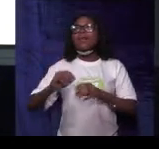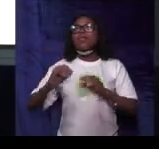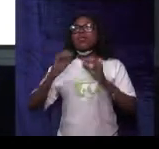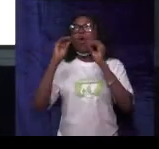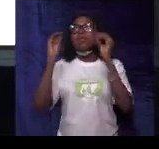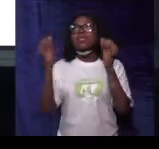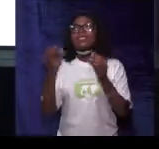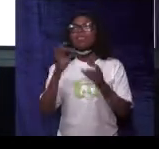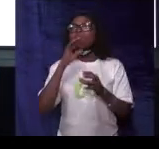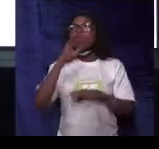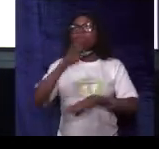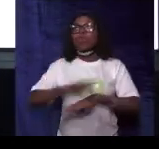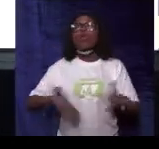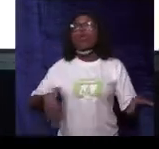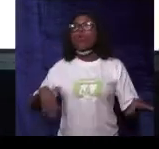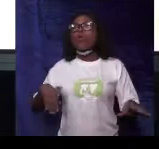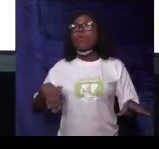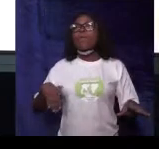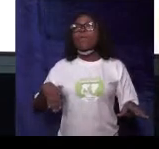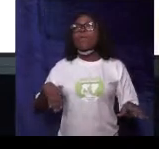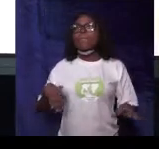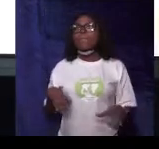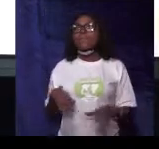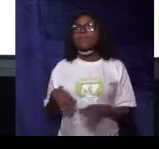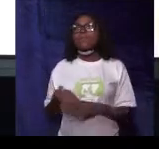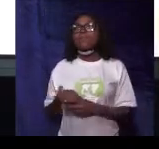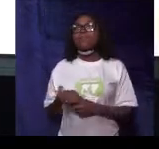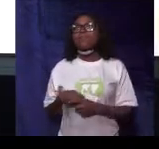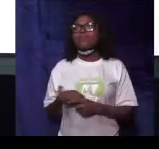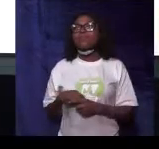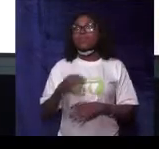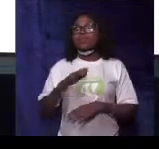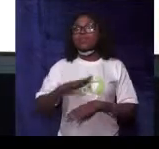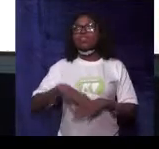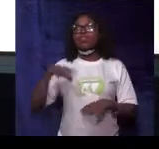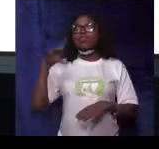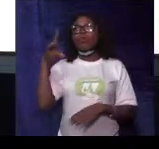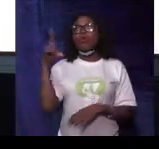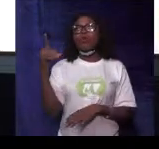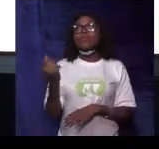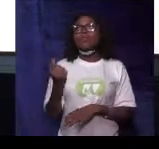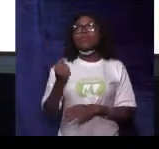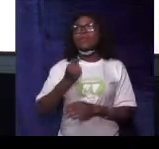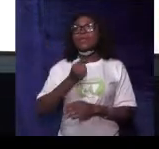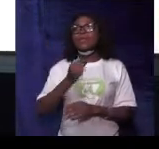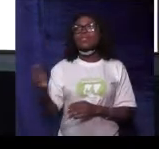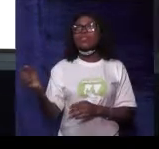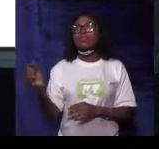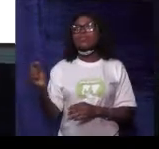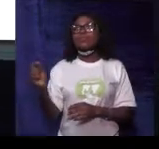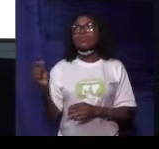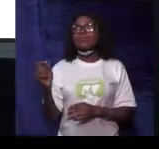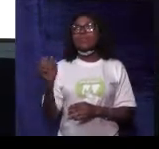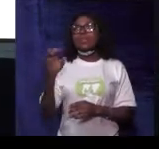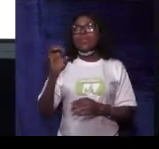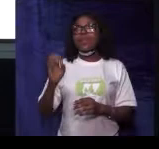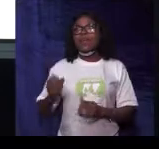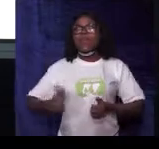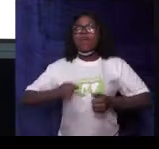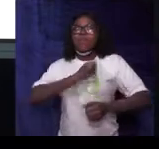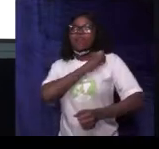is called dash. I know you remember that song. A push or pull on an object is called